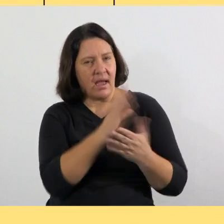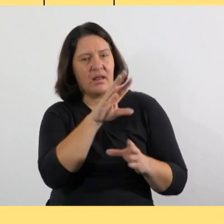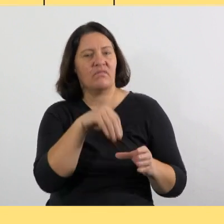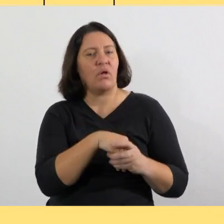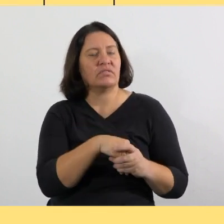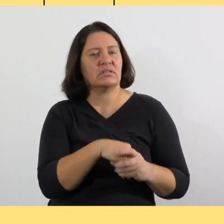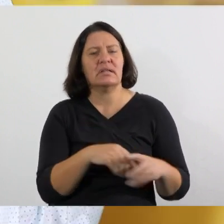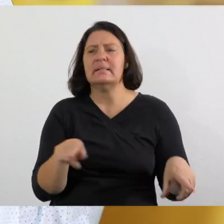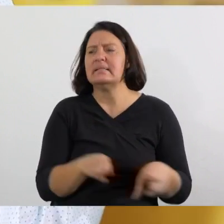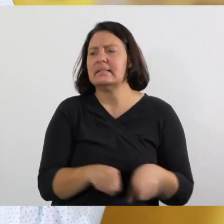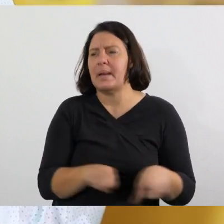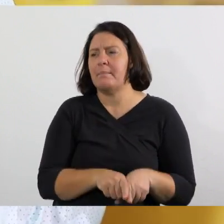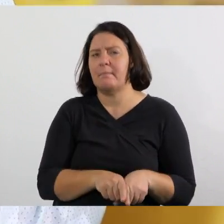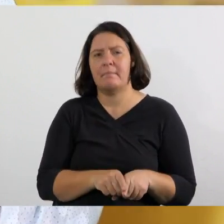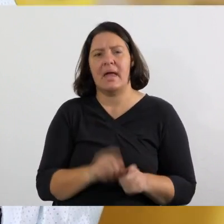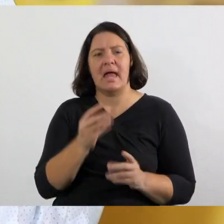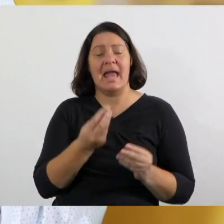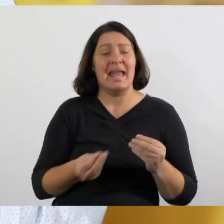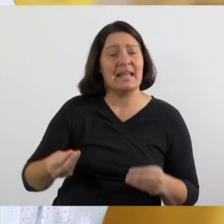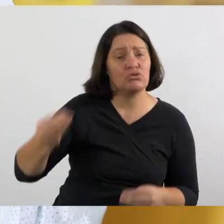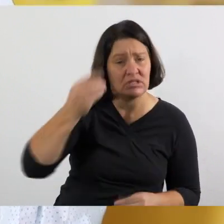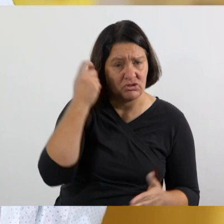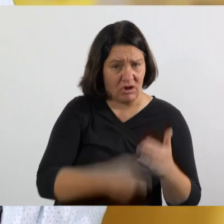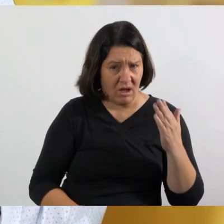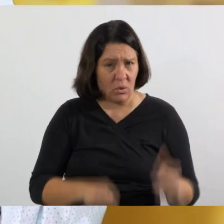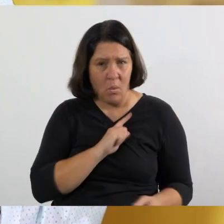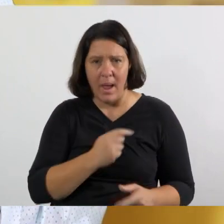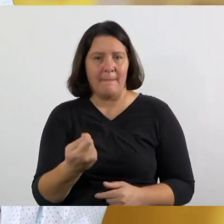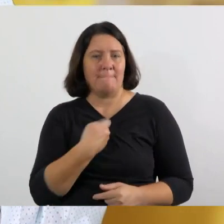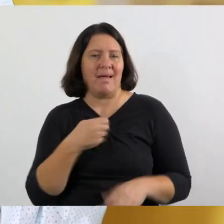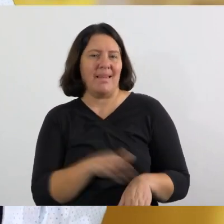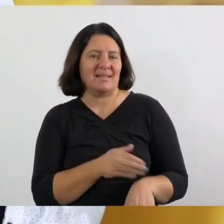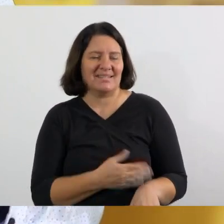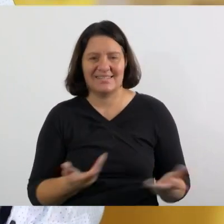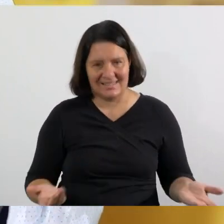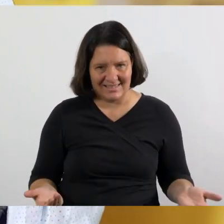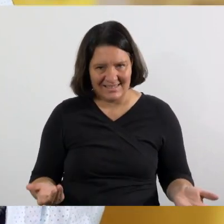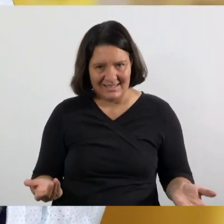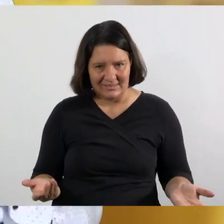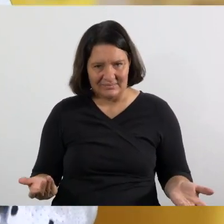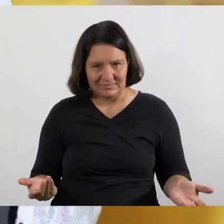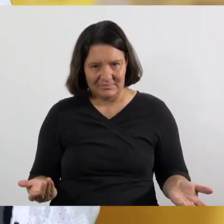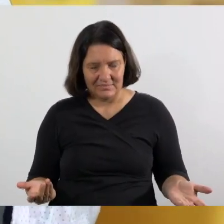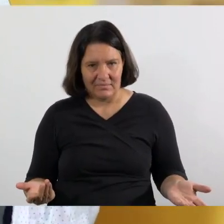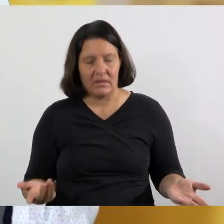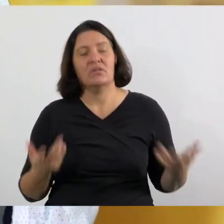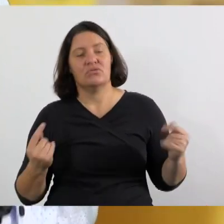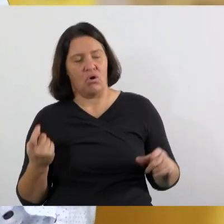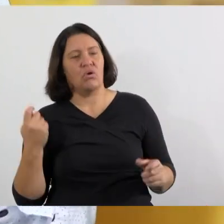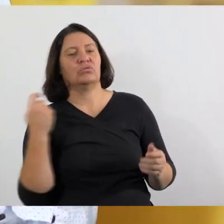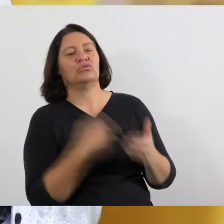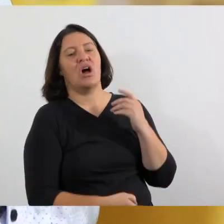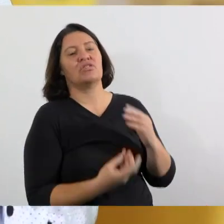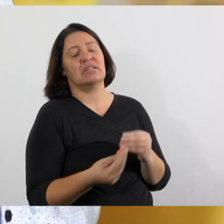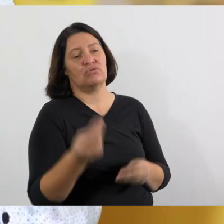can include items such as interest that we've charged to our debtors. If our debtors do not pay on time,